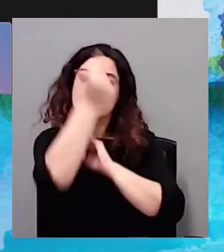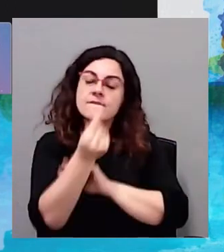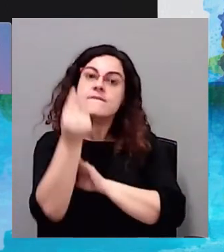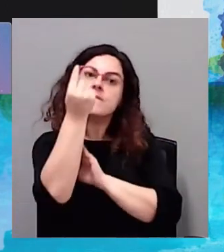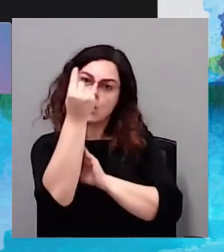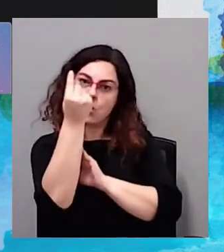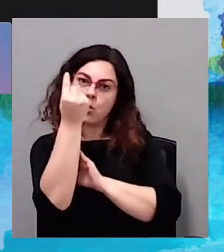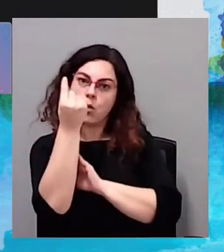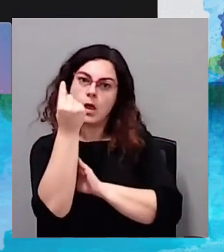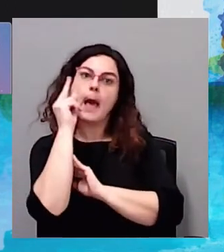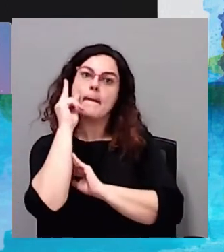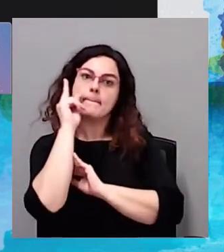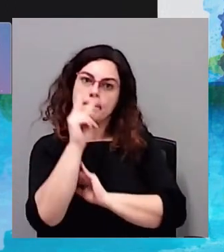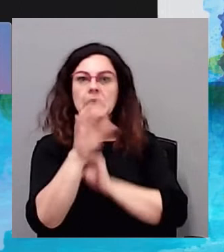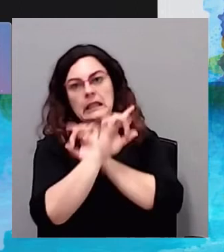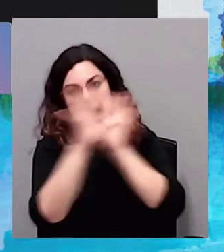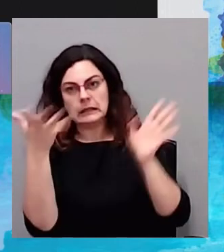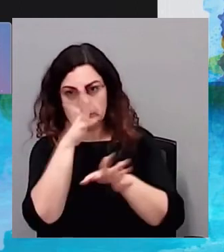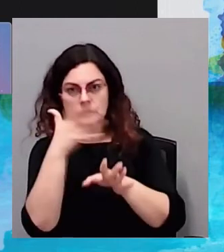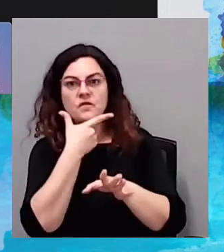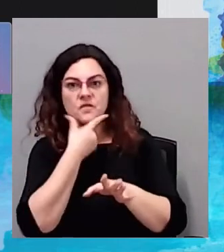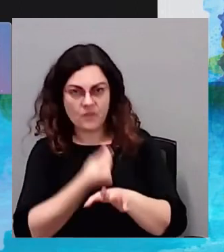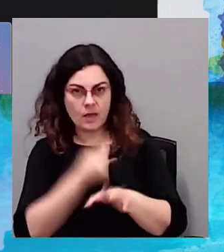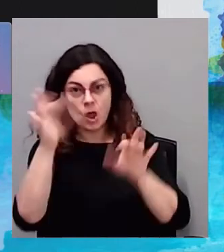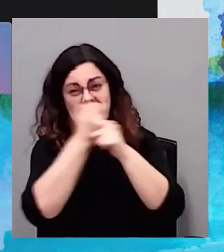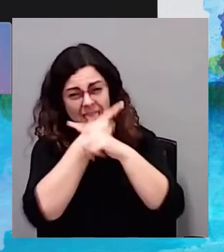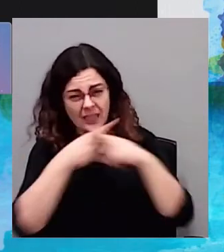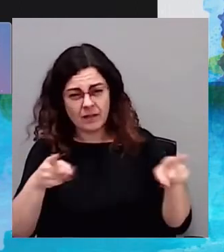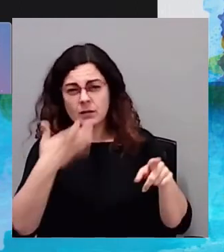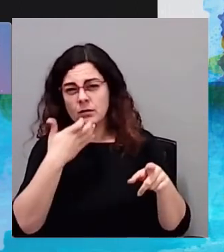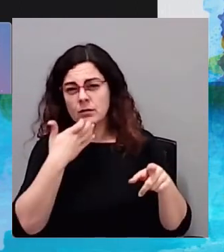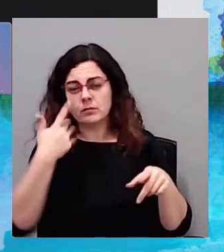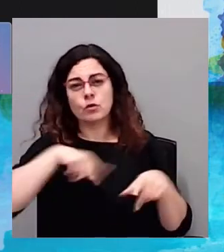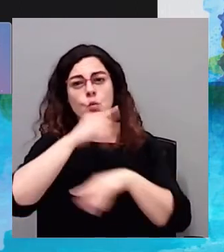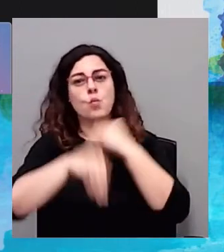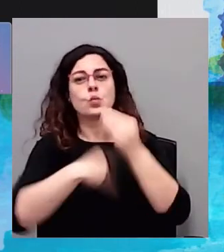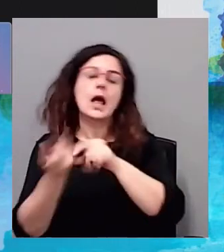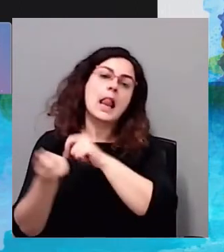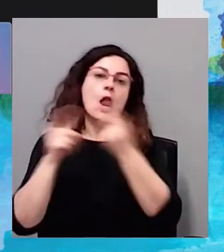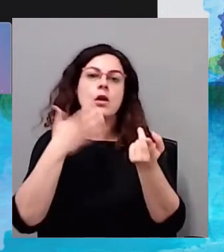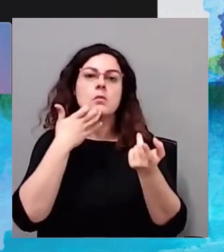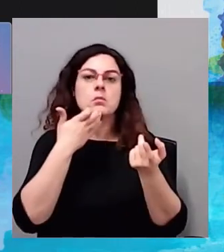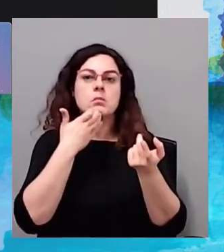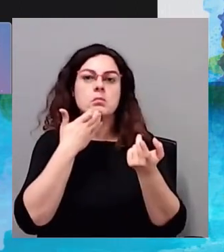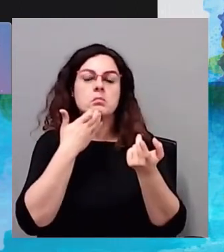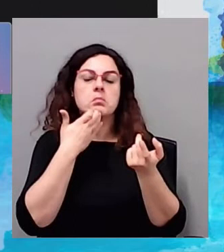the figures, we can recognize figures, but there is quite different. We could use